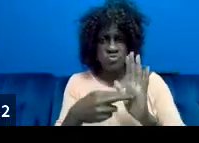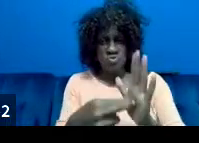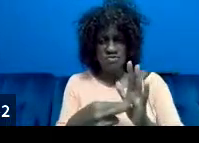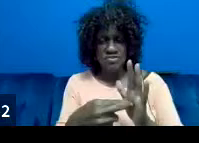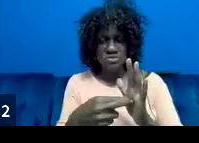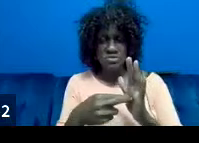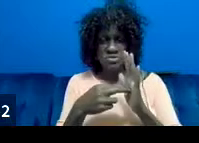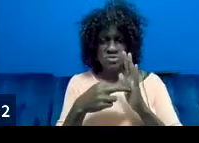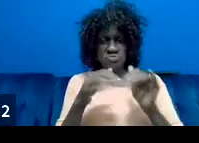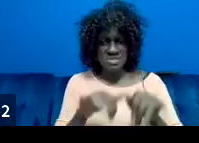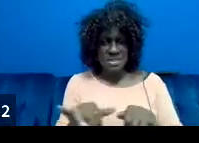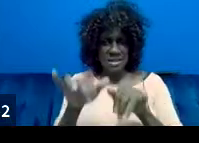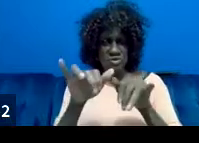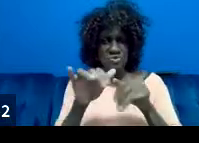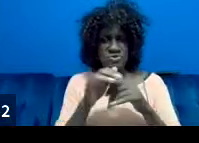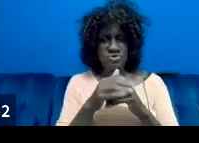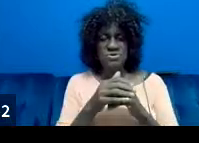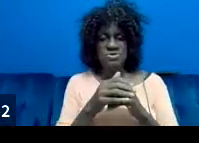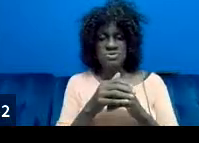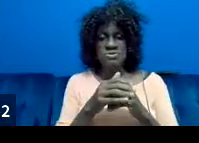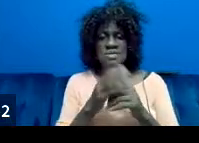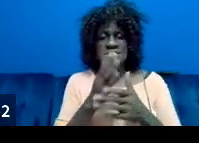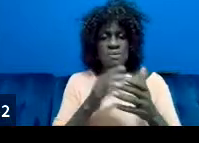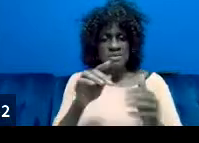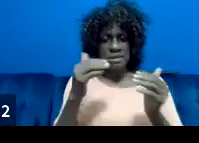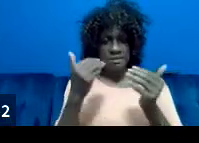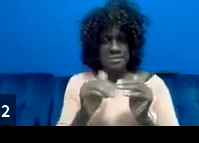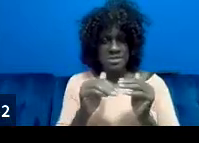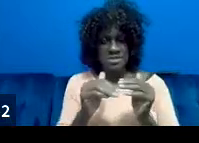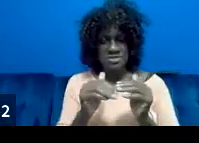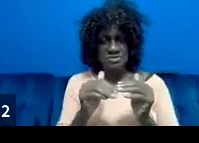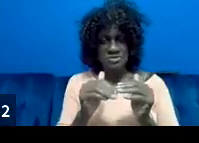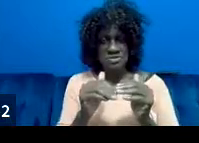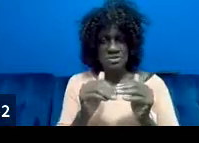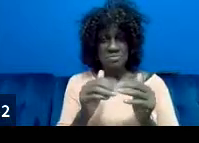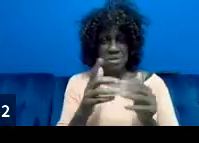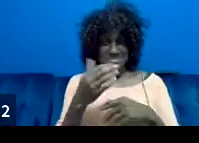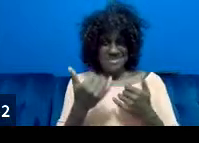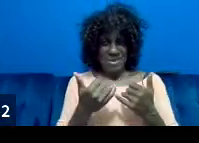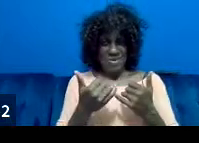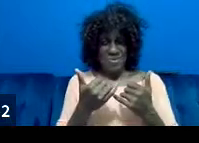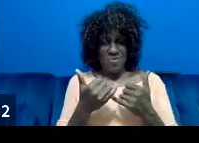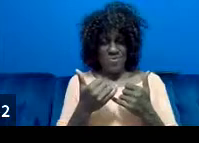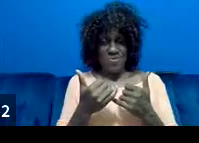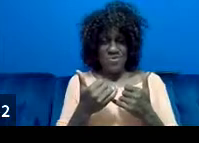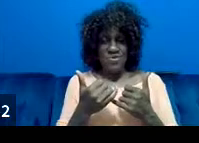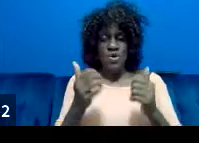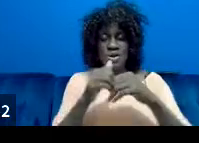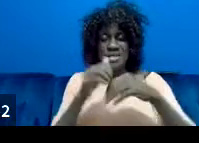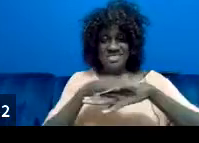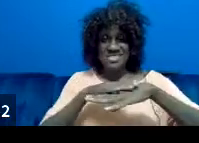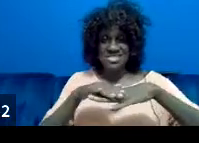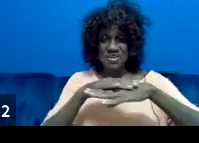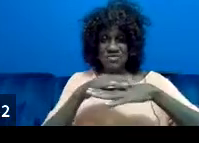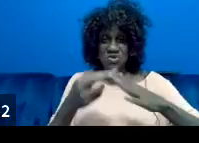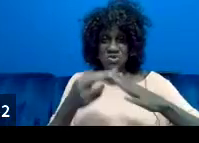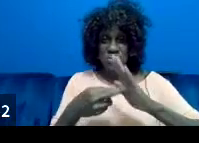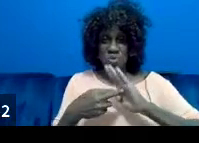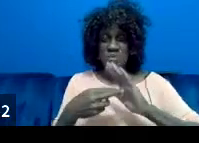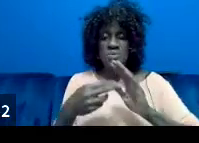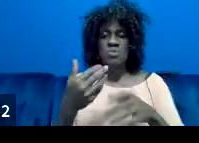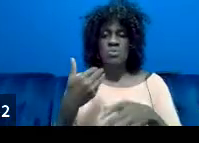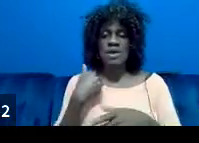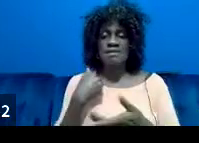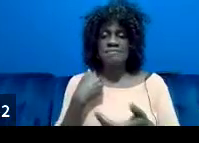and the standards and really some of their limitations is that currently under the surface requirements, all we have